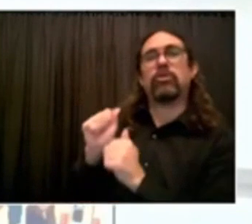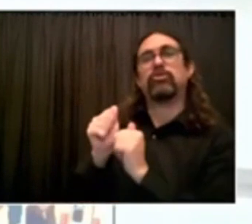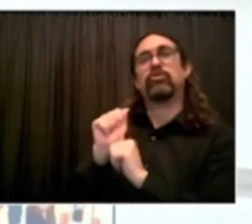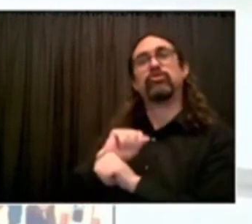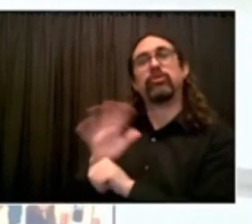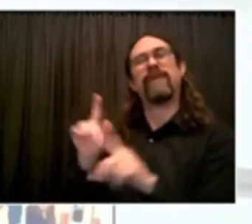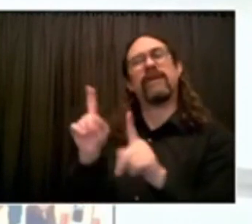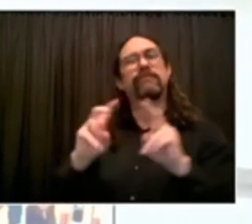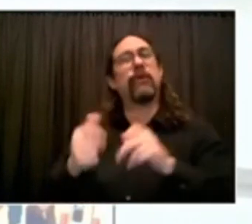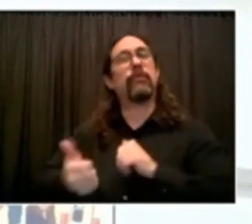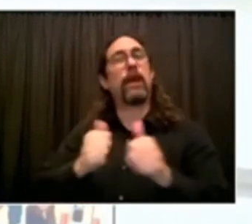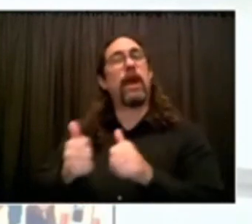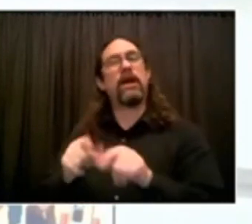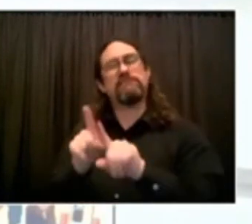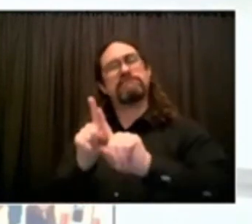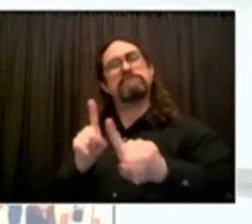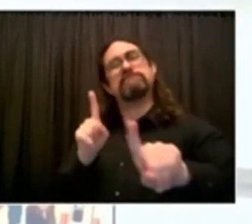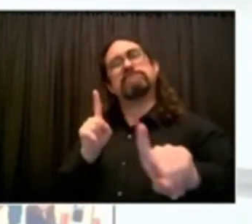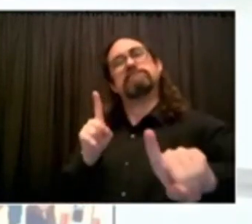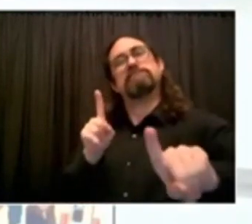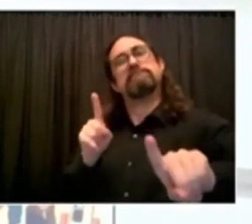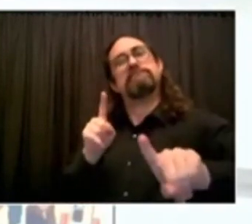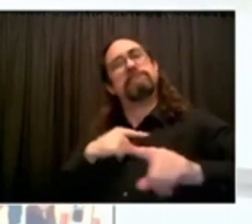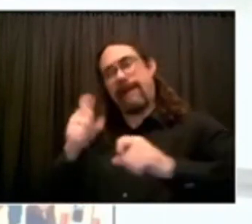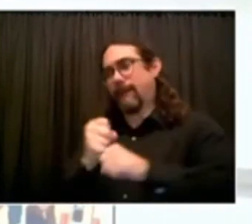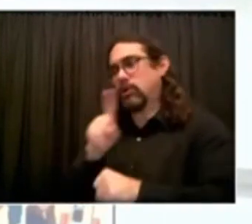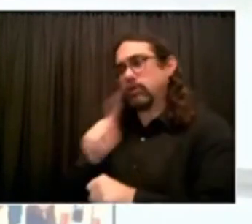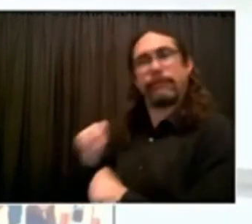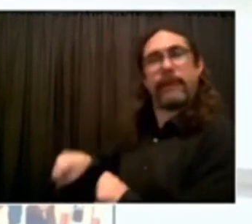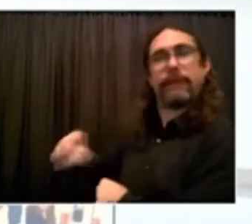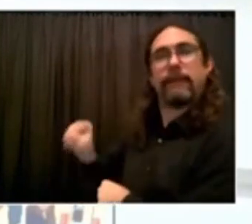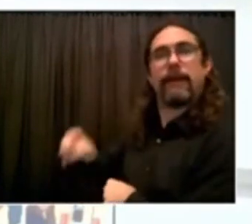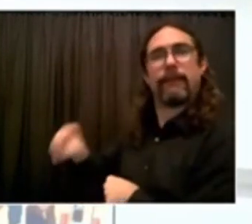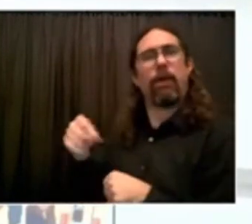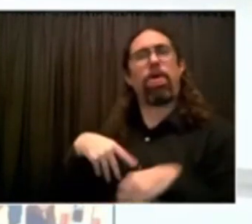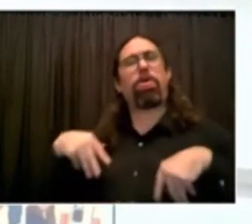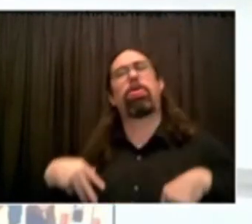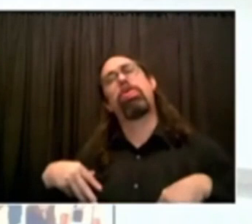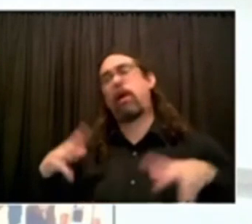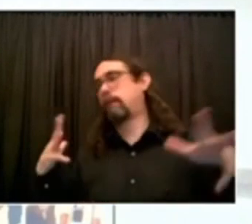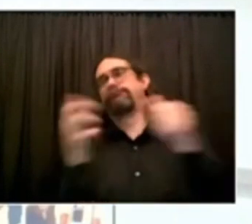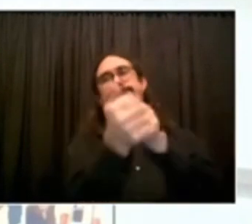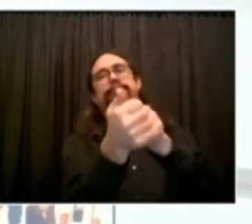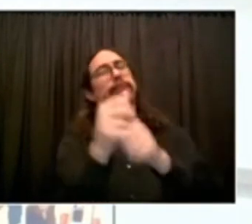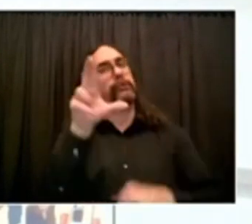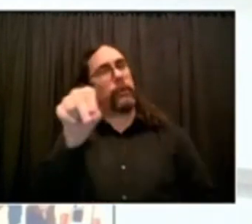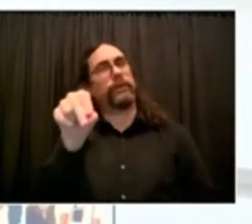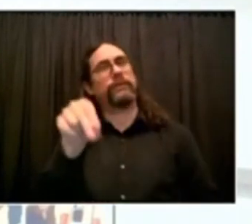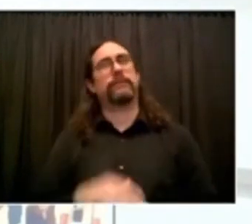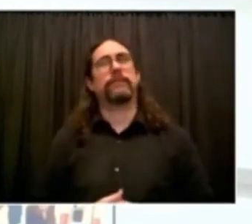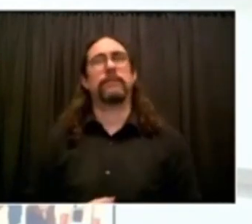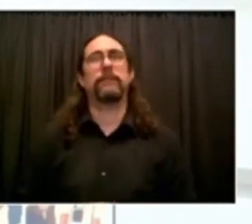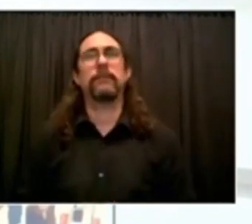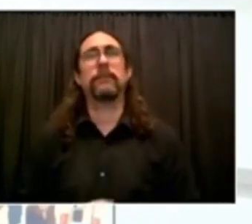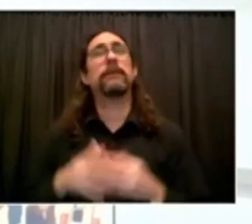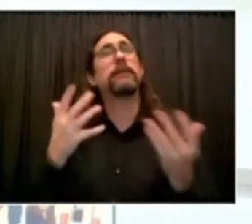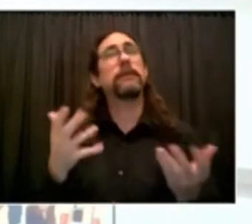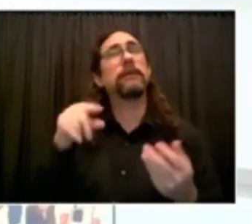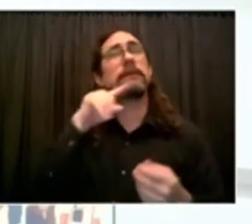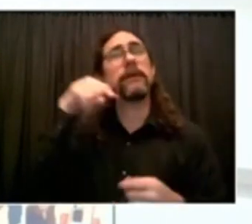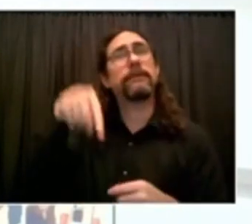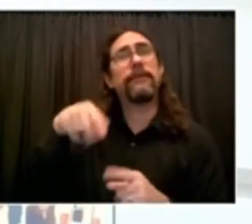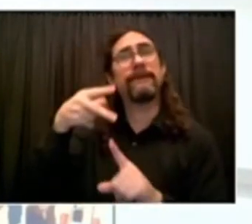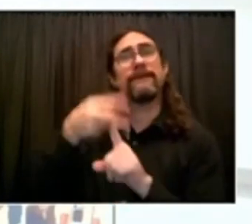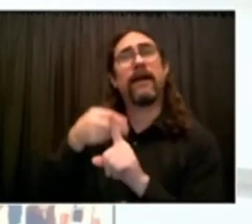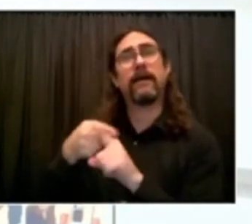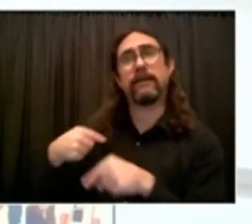over 108,000 vaccinations were reported as administered, including about 63,000 booster doses.